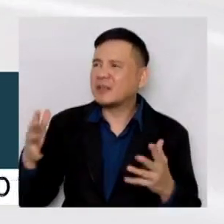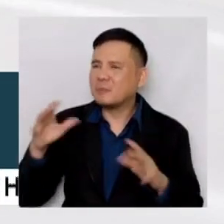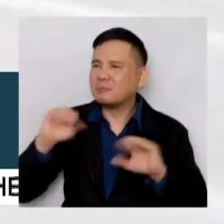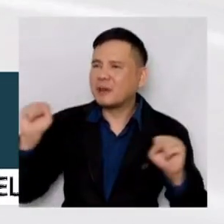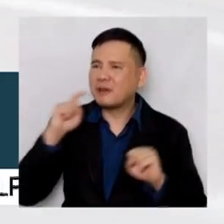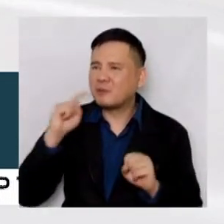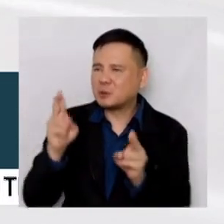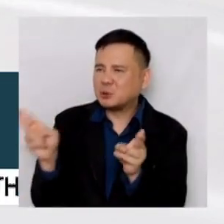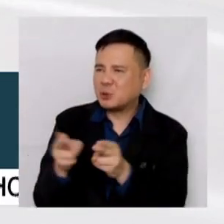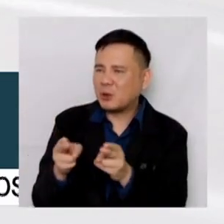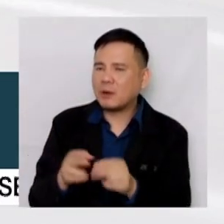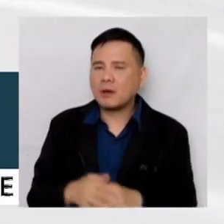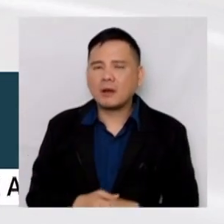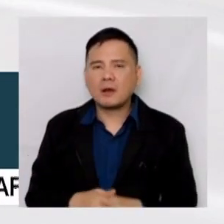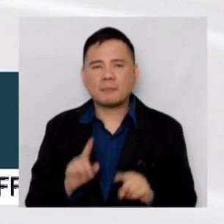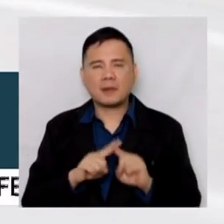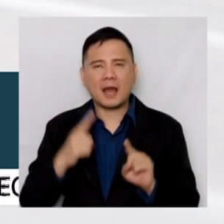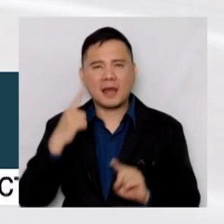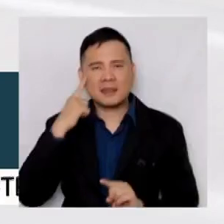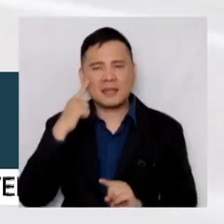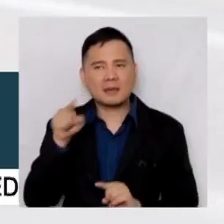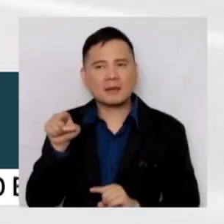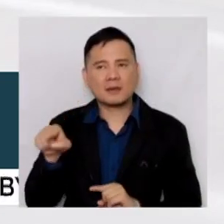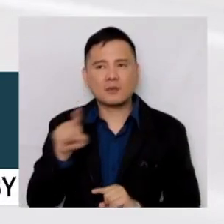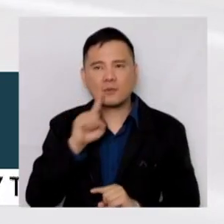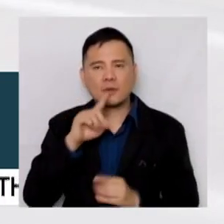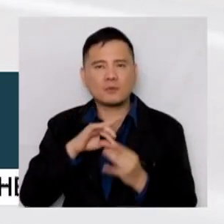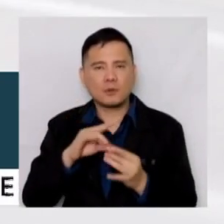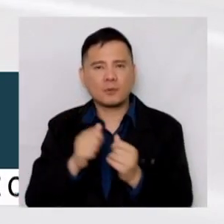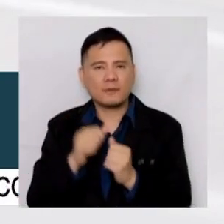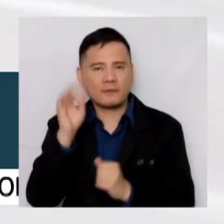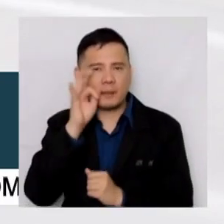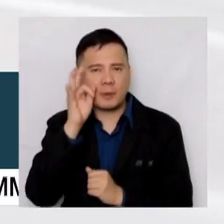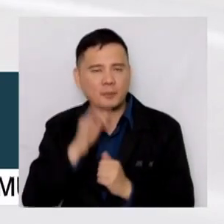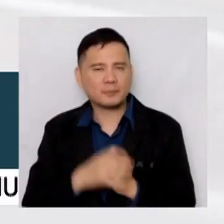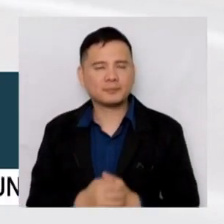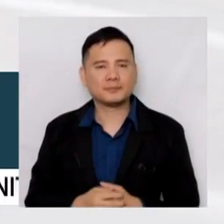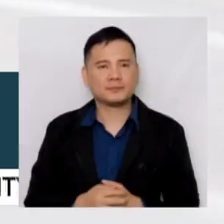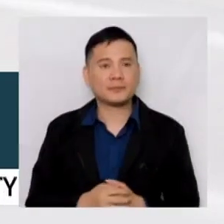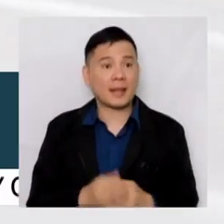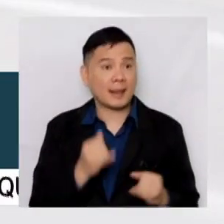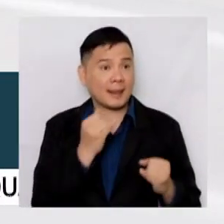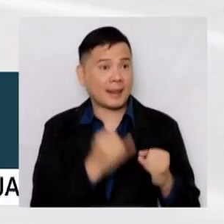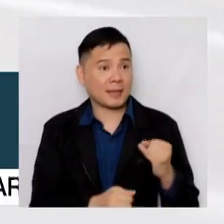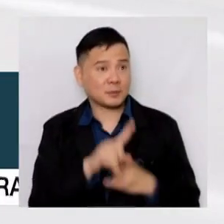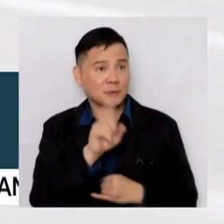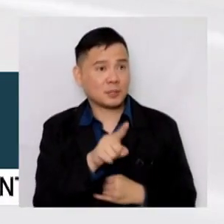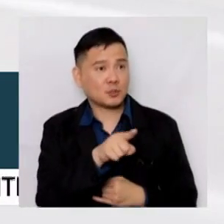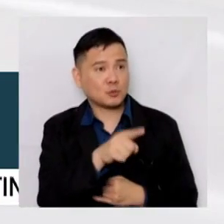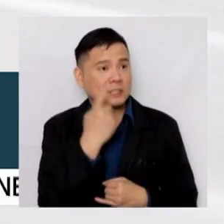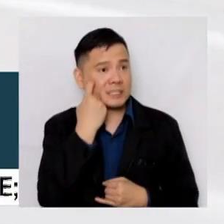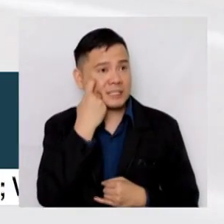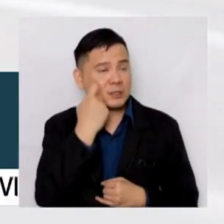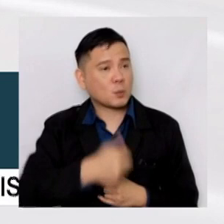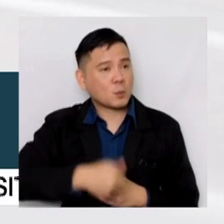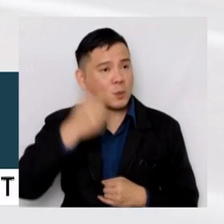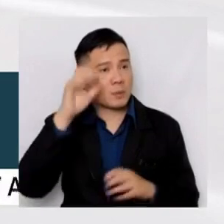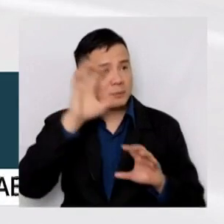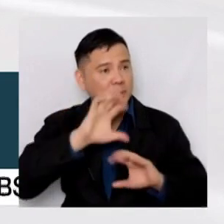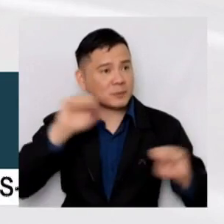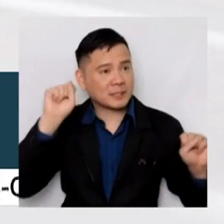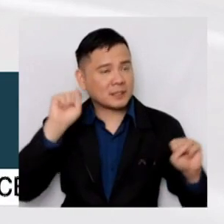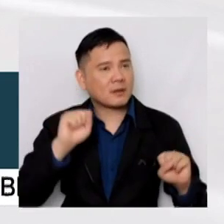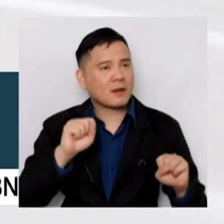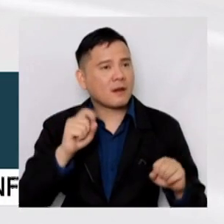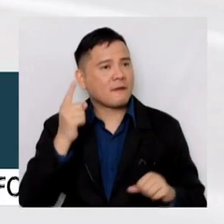But I think he really connected. Finally, you just found out you won the elections. First thought that